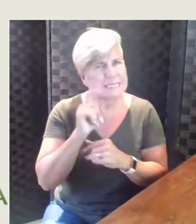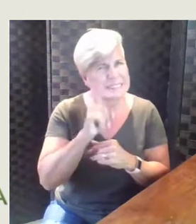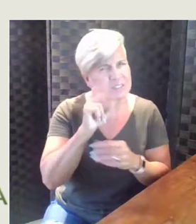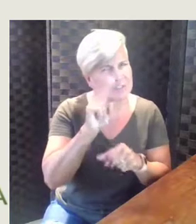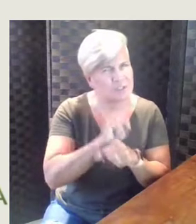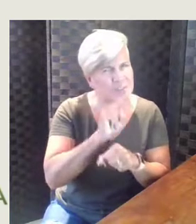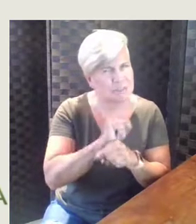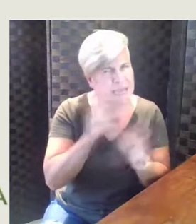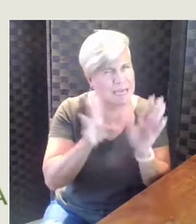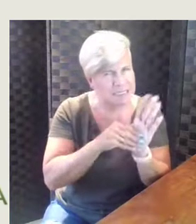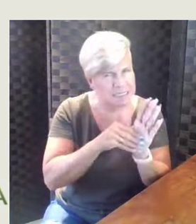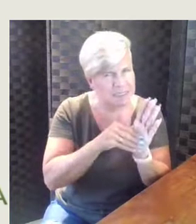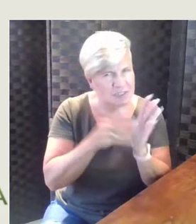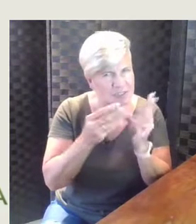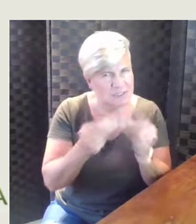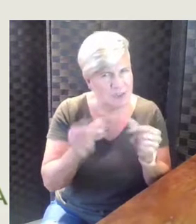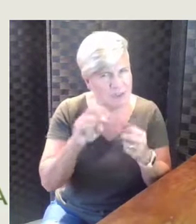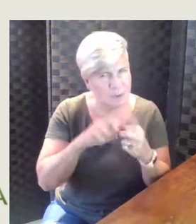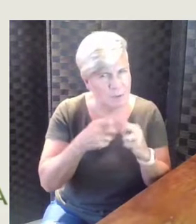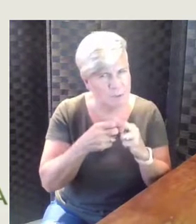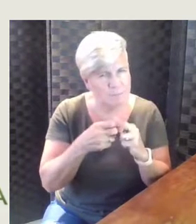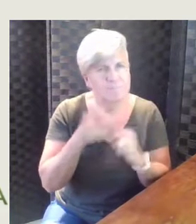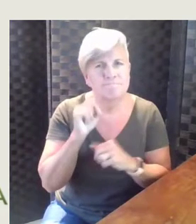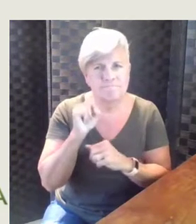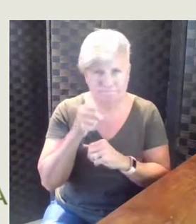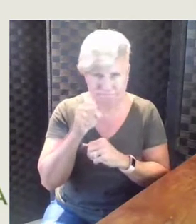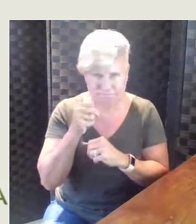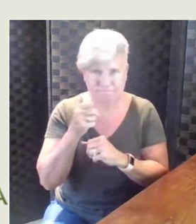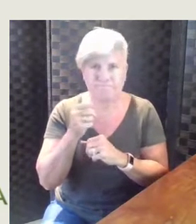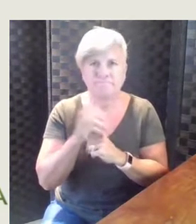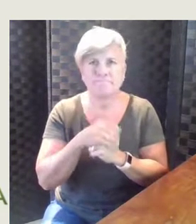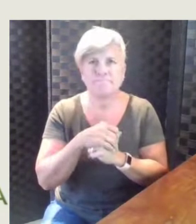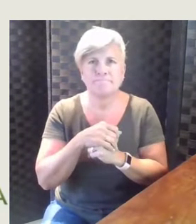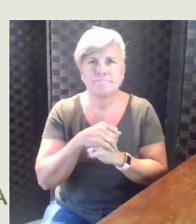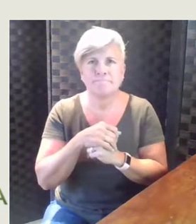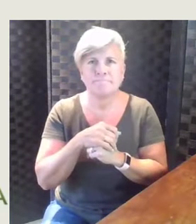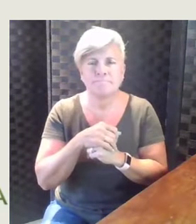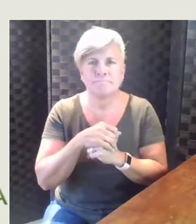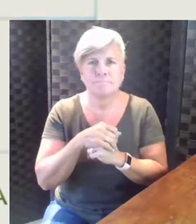So I need to use addition to solve the problem?